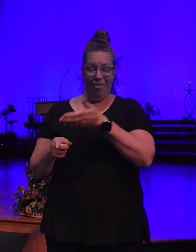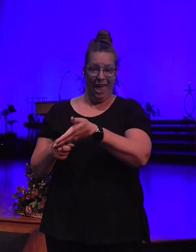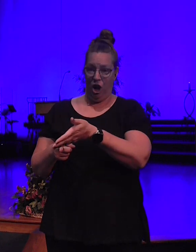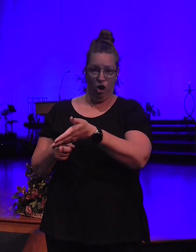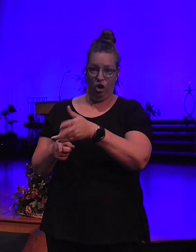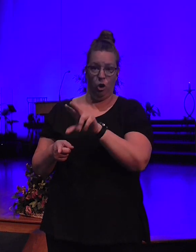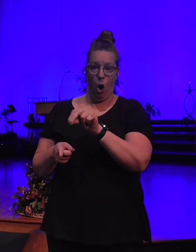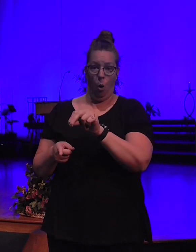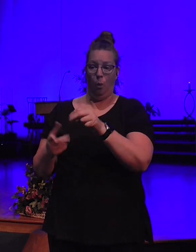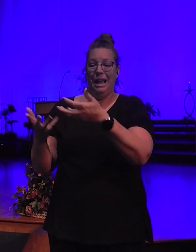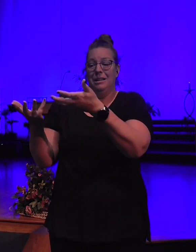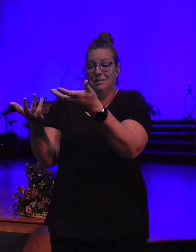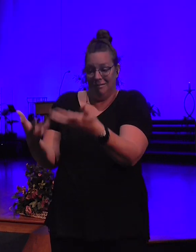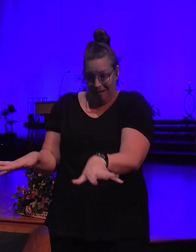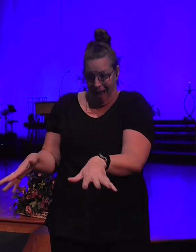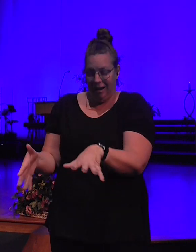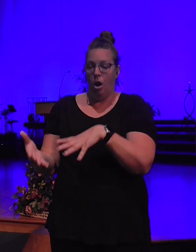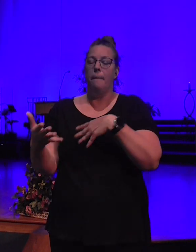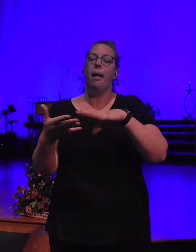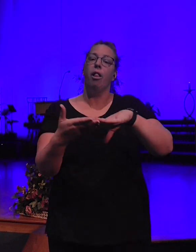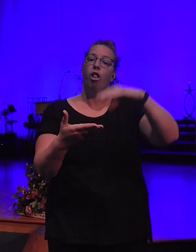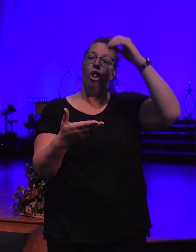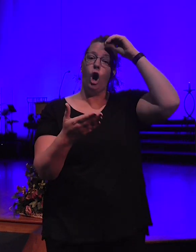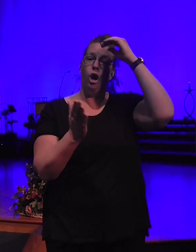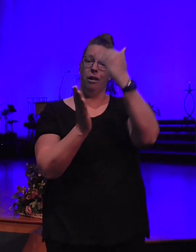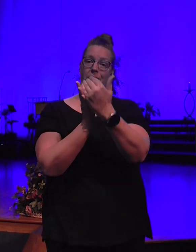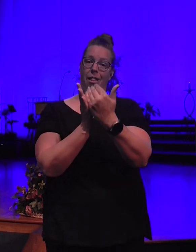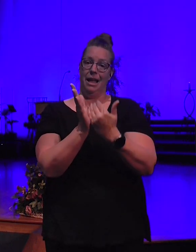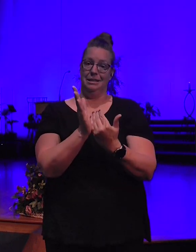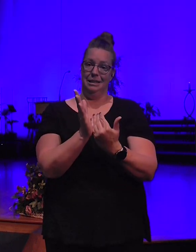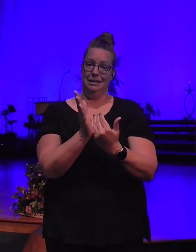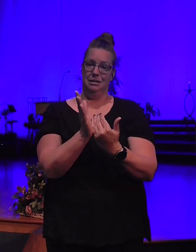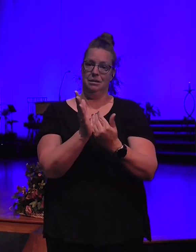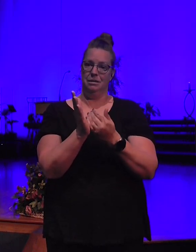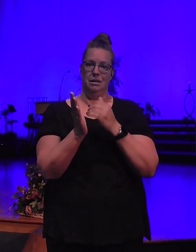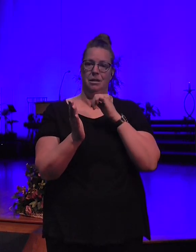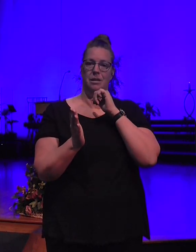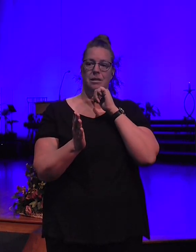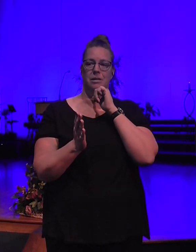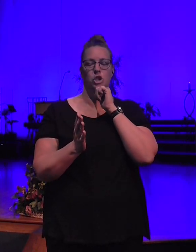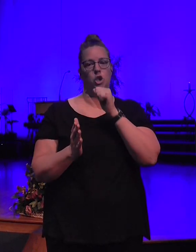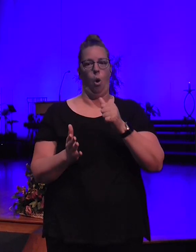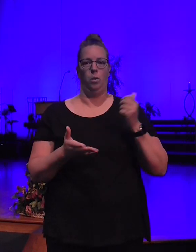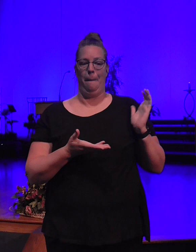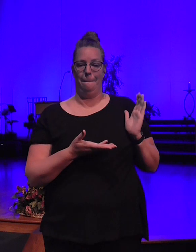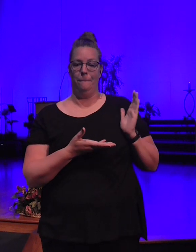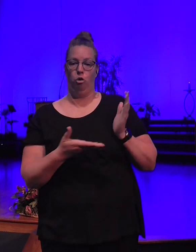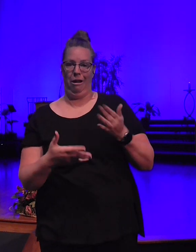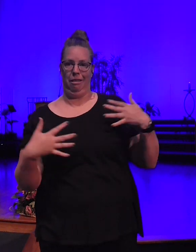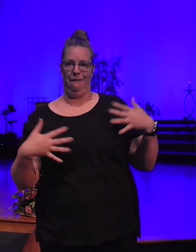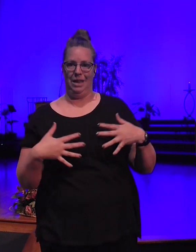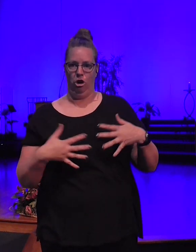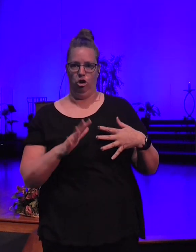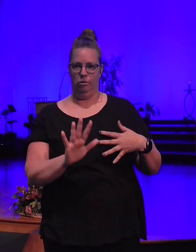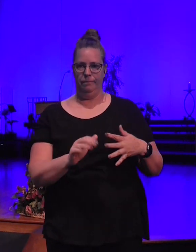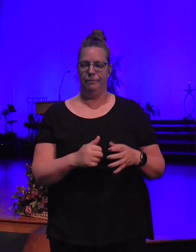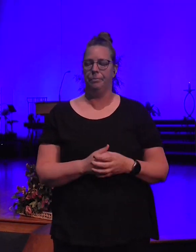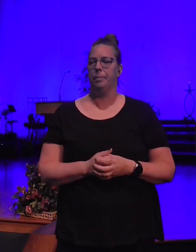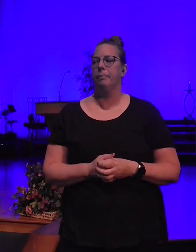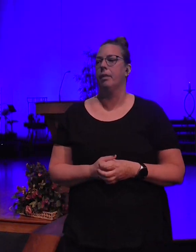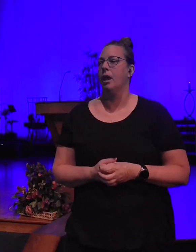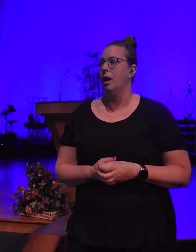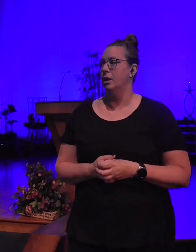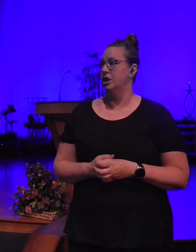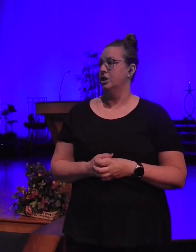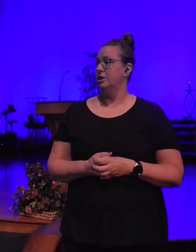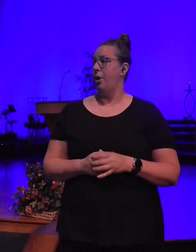done. Learn your lessons, but don't drag it along with you. One of the things to understand is that fear